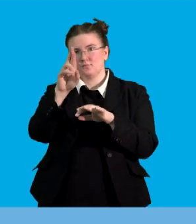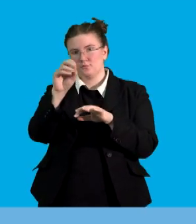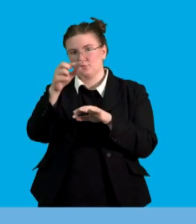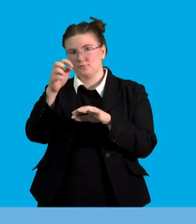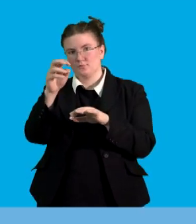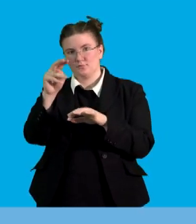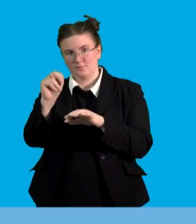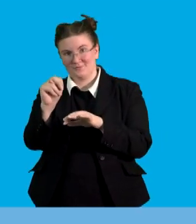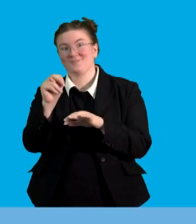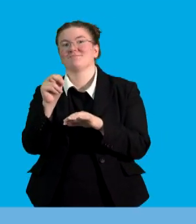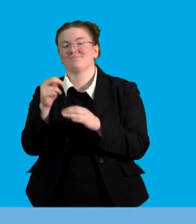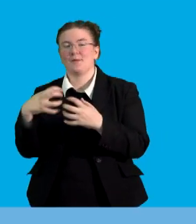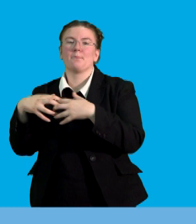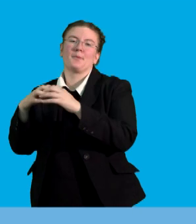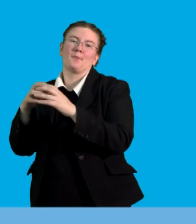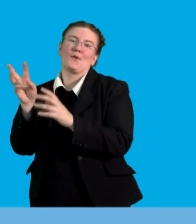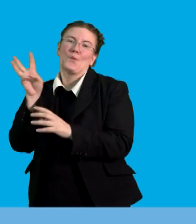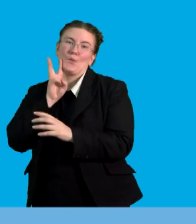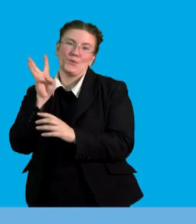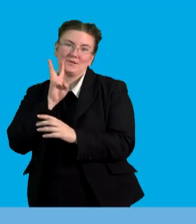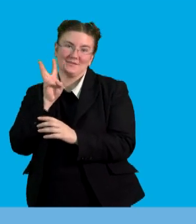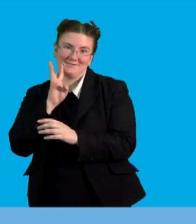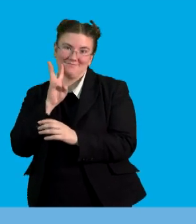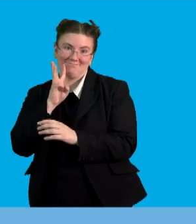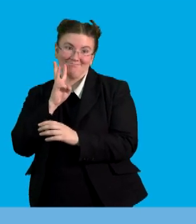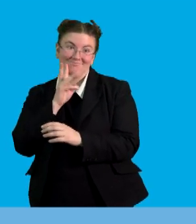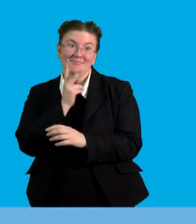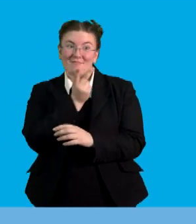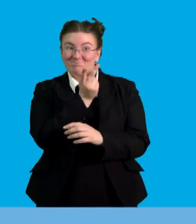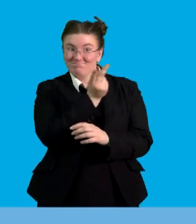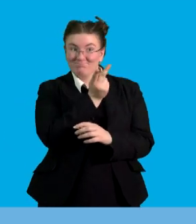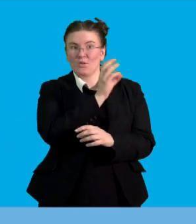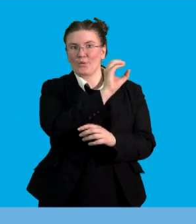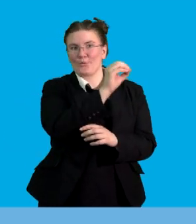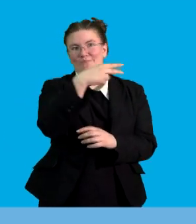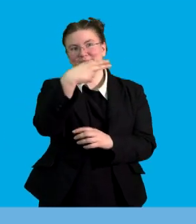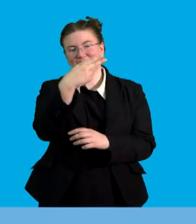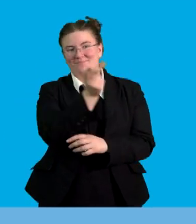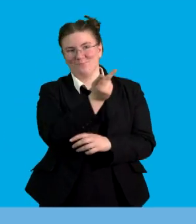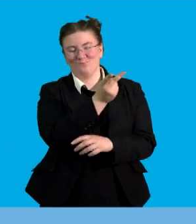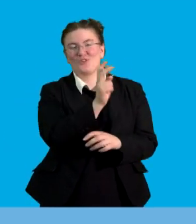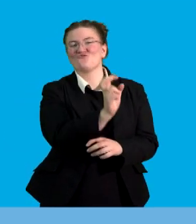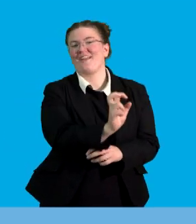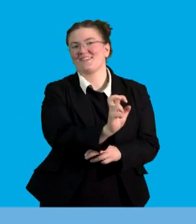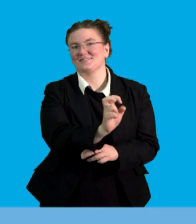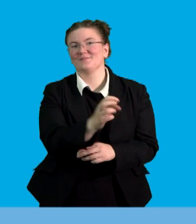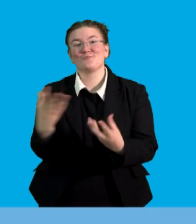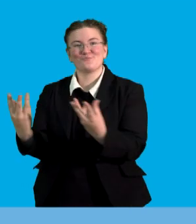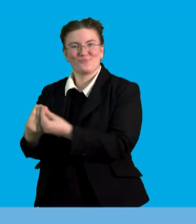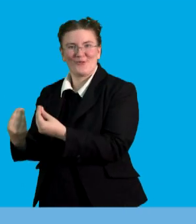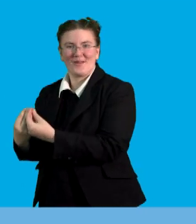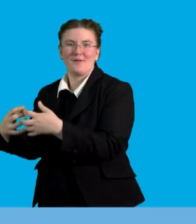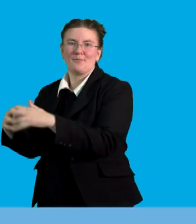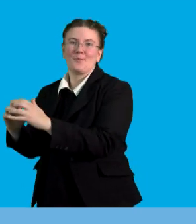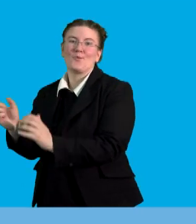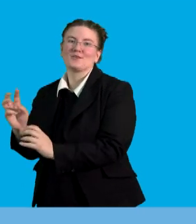those are your reactants, and what is formed is your product being the water. We also know that when we have more than one reactant, in this